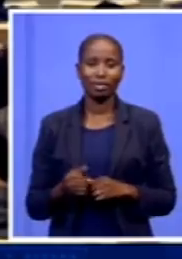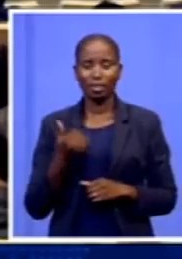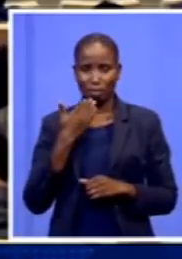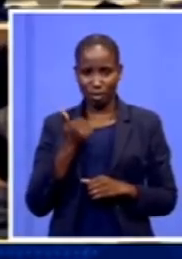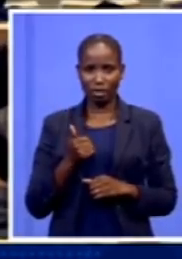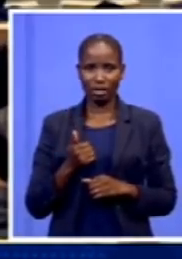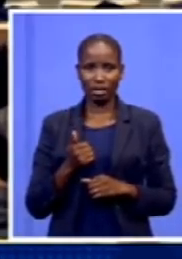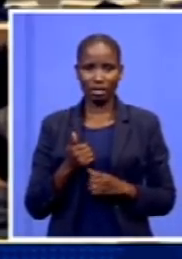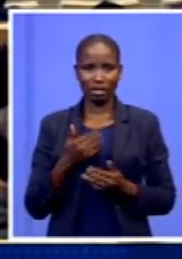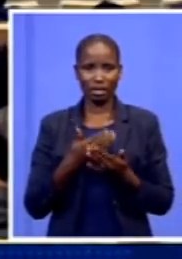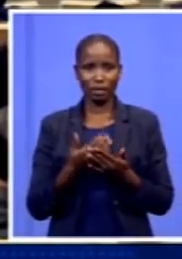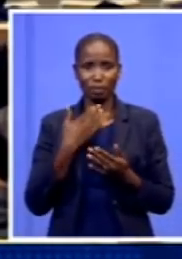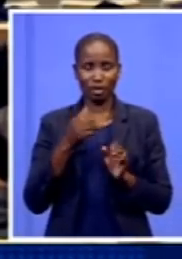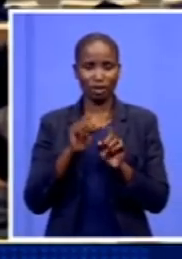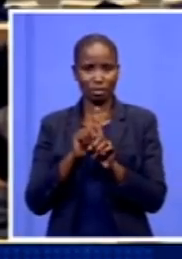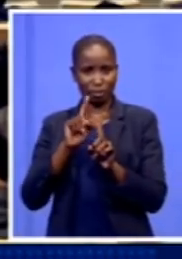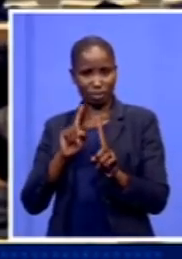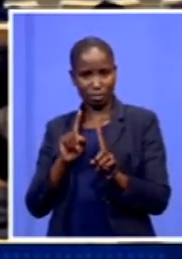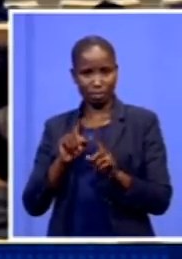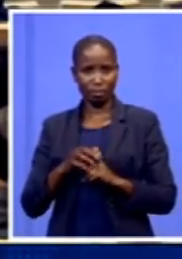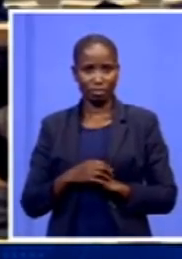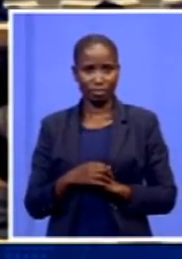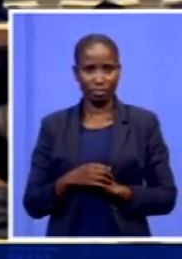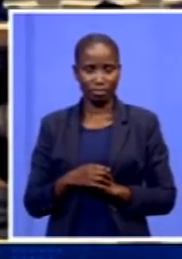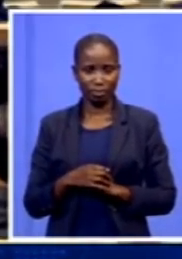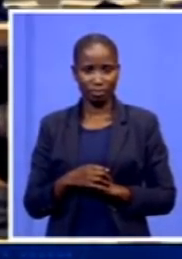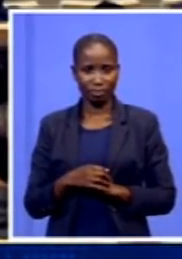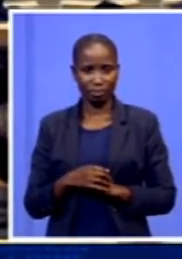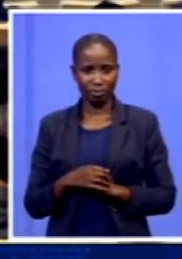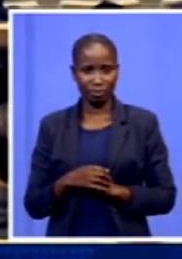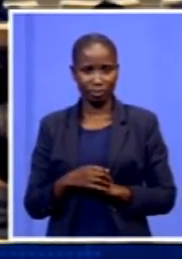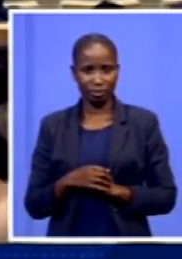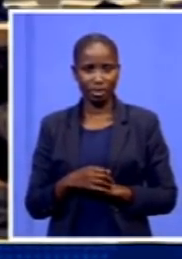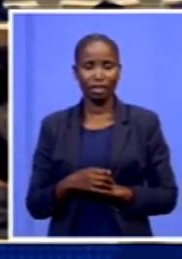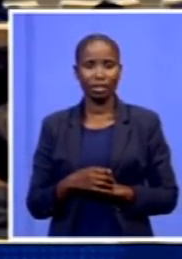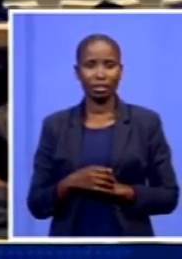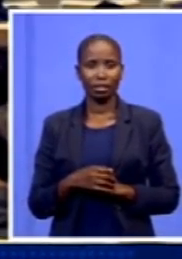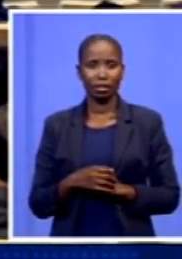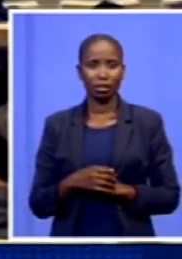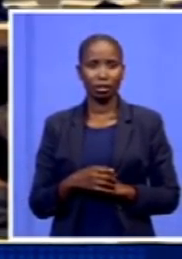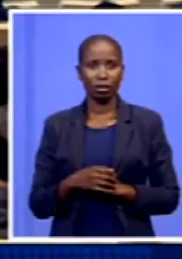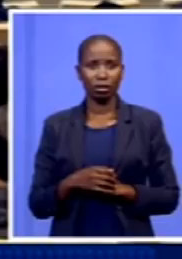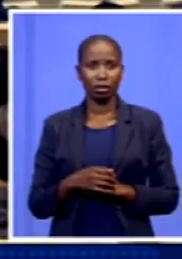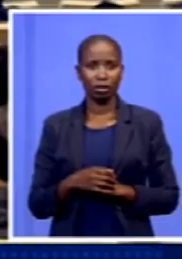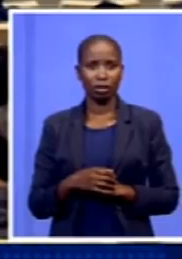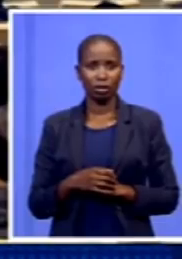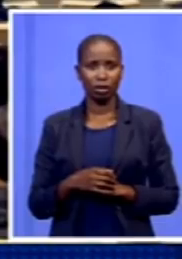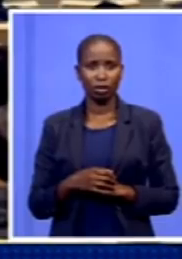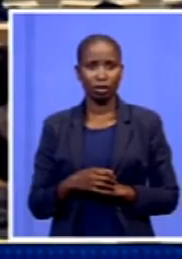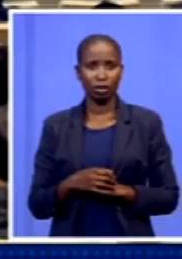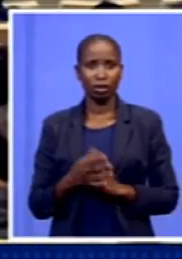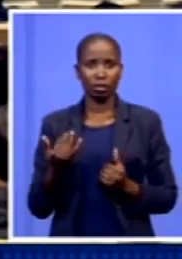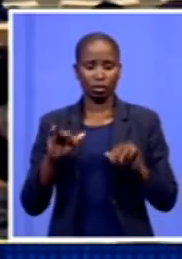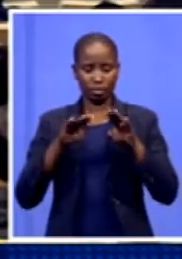peu en retrait. We will clean the lecterns, and I would like to invite, please, the presidents of the